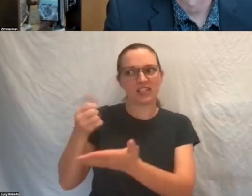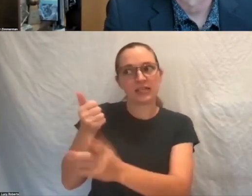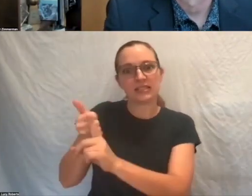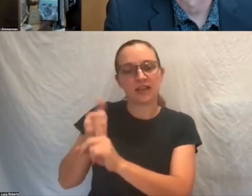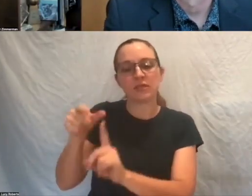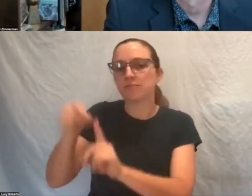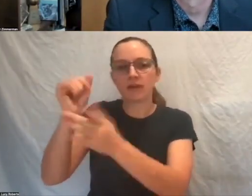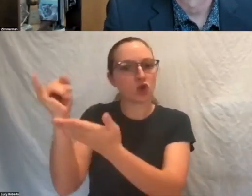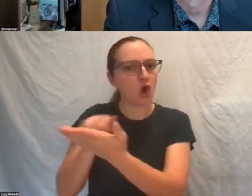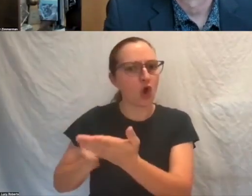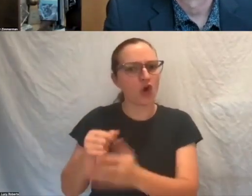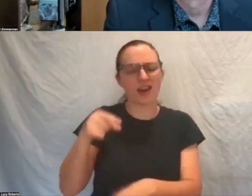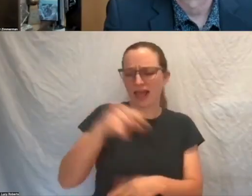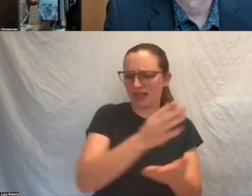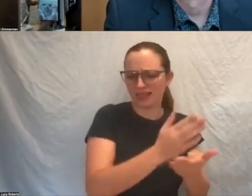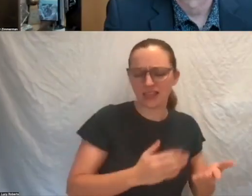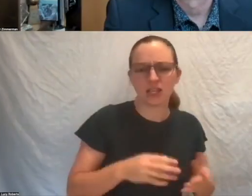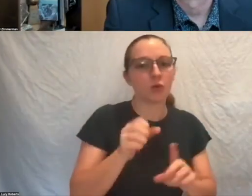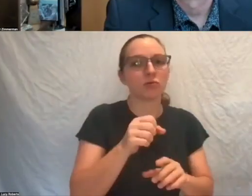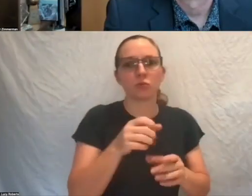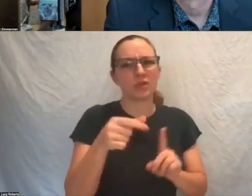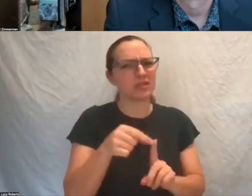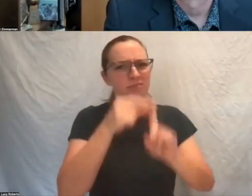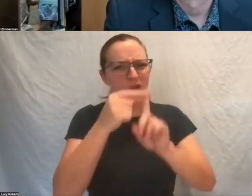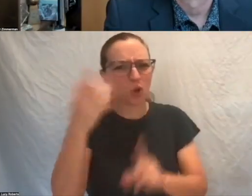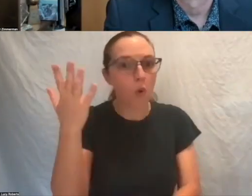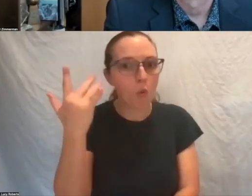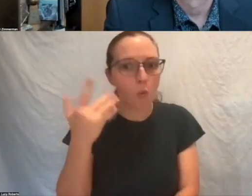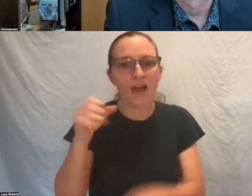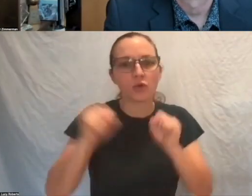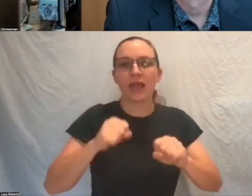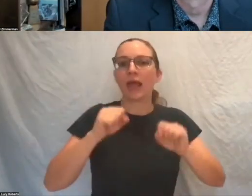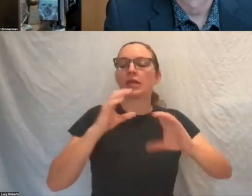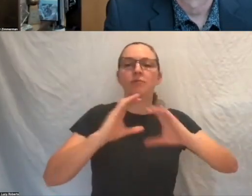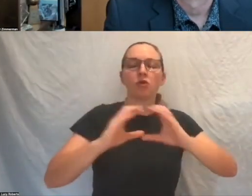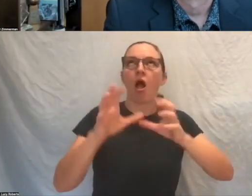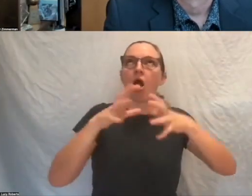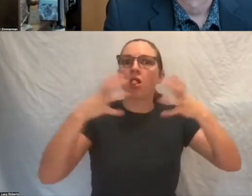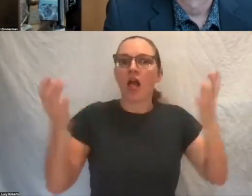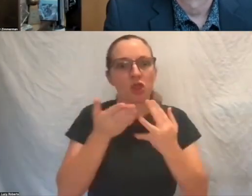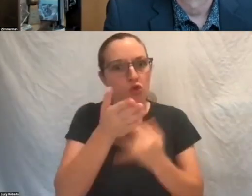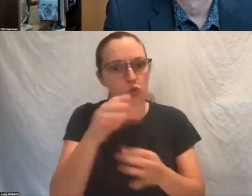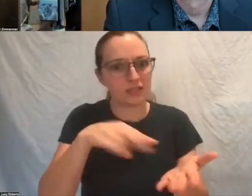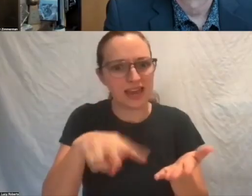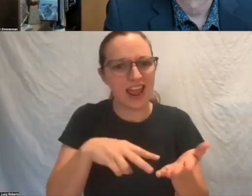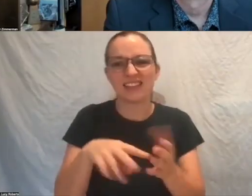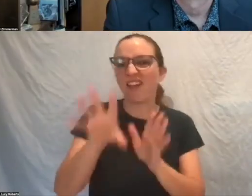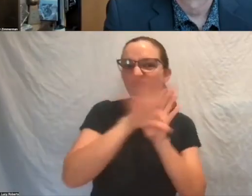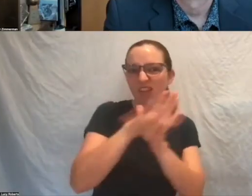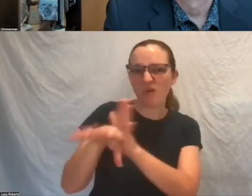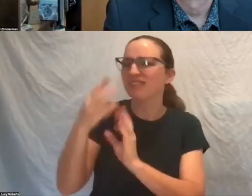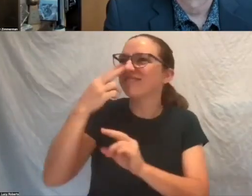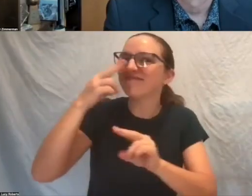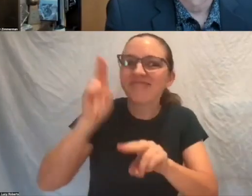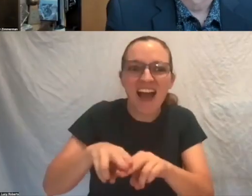lot without speaking at all, and communicating through dance was just really cool. And filming that was so fun. And it was